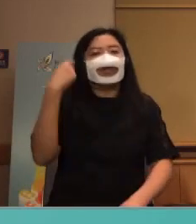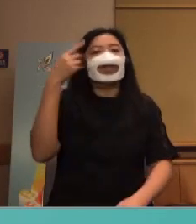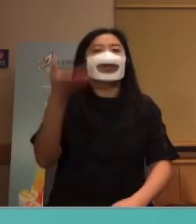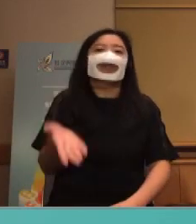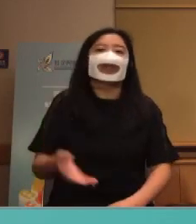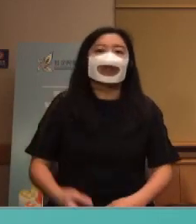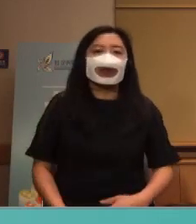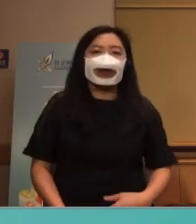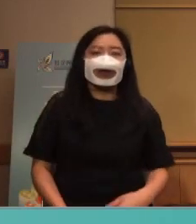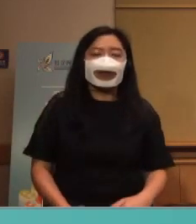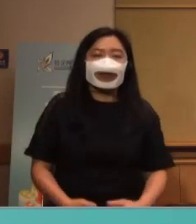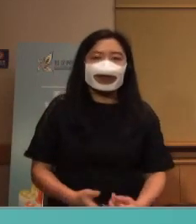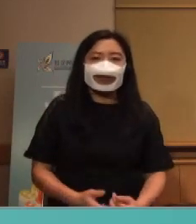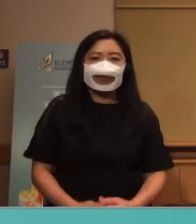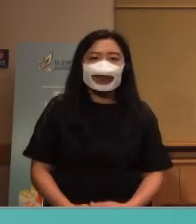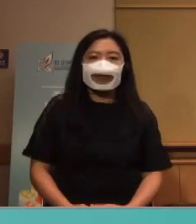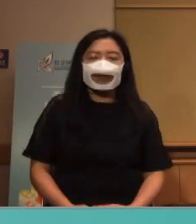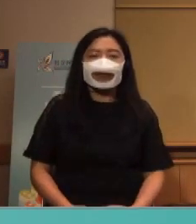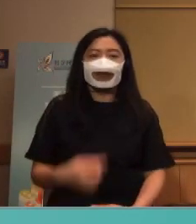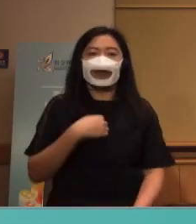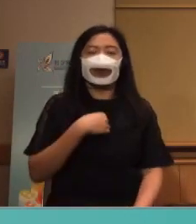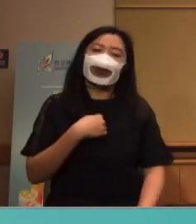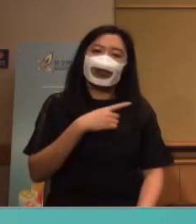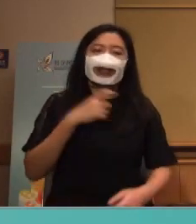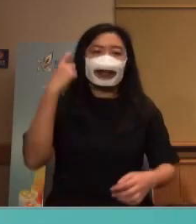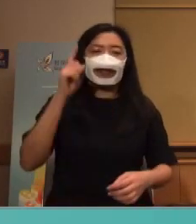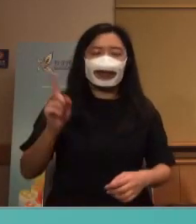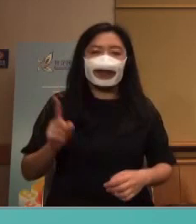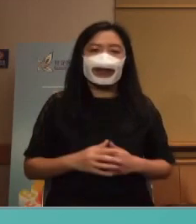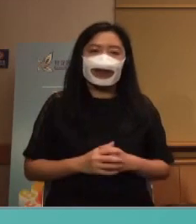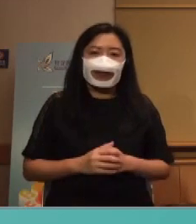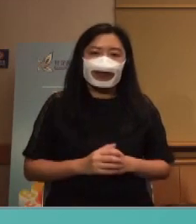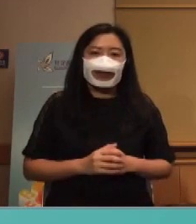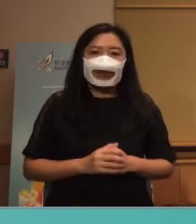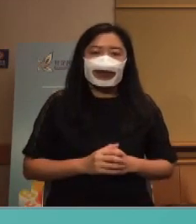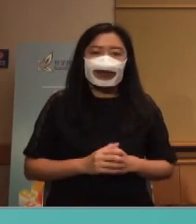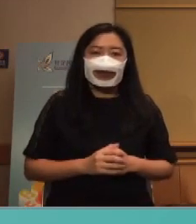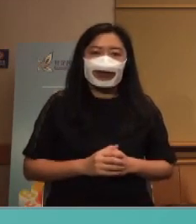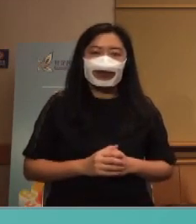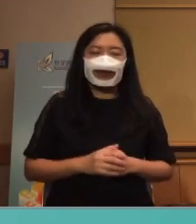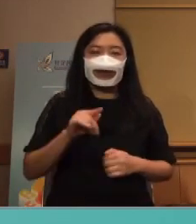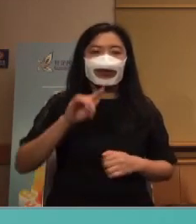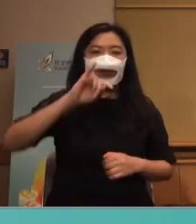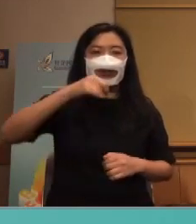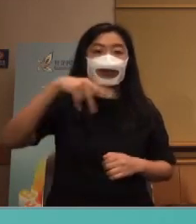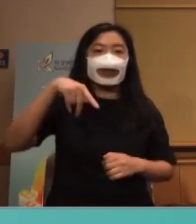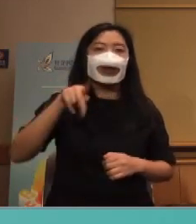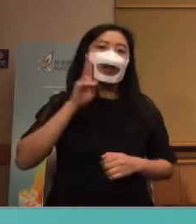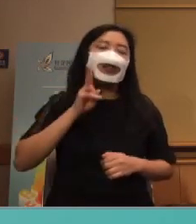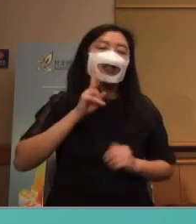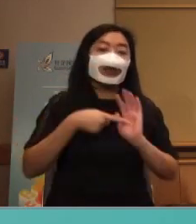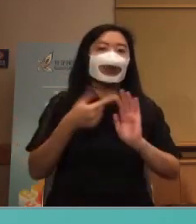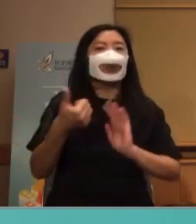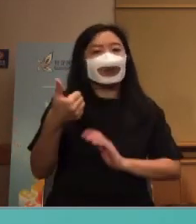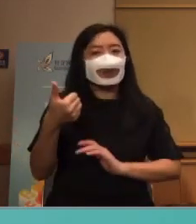Yeah. So for us, I mentioned that maybe the JPEG was a good example, but it was a test and trials, I